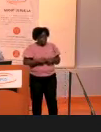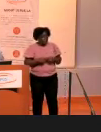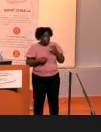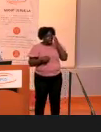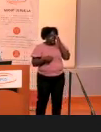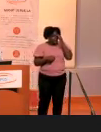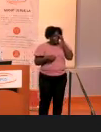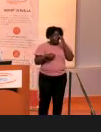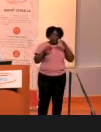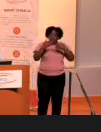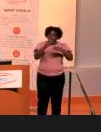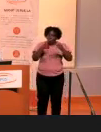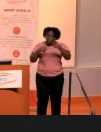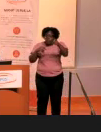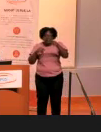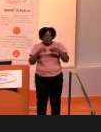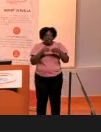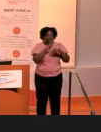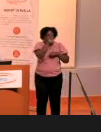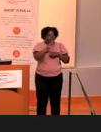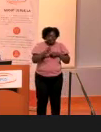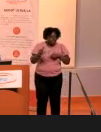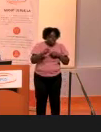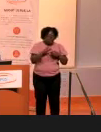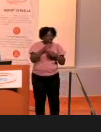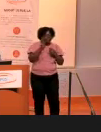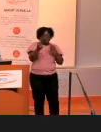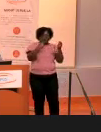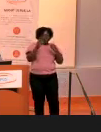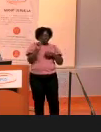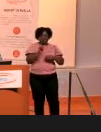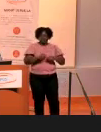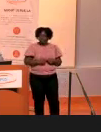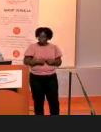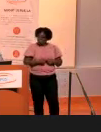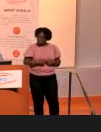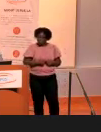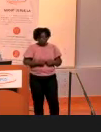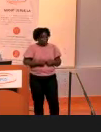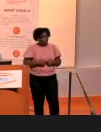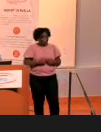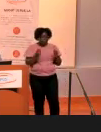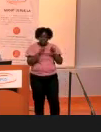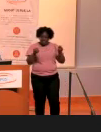from online. So if anybody has a question, please raise your hand. We'll hand you the mic. Anybody in the room?